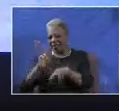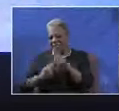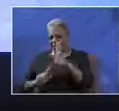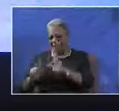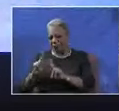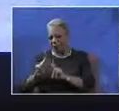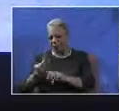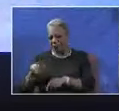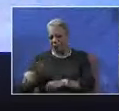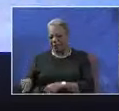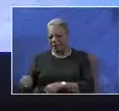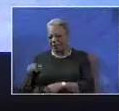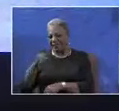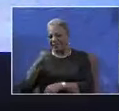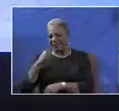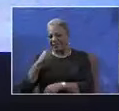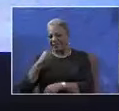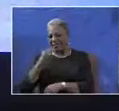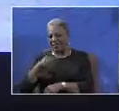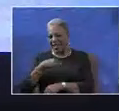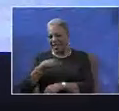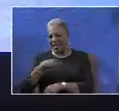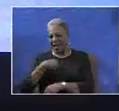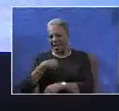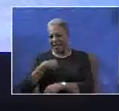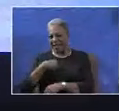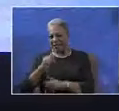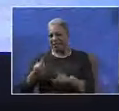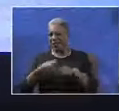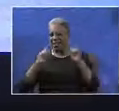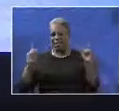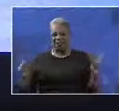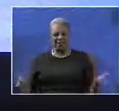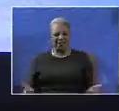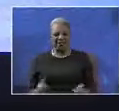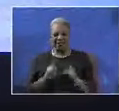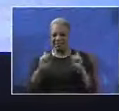So David said, I have sinned greatly.